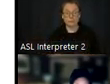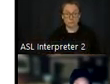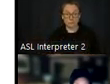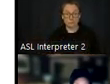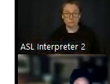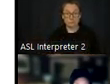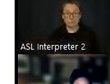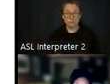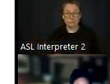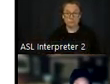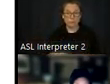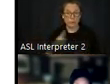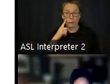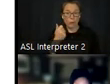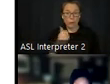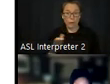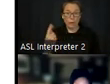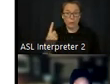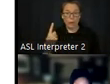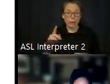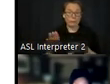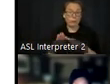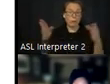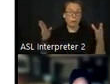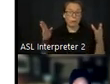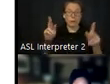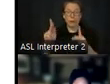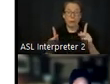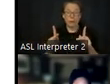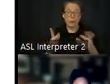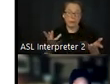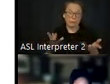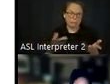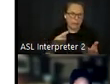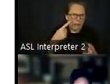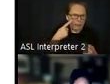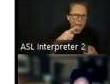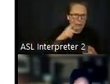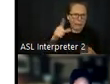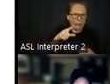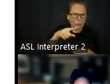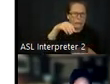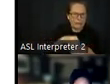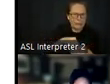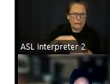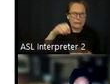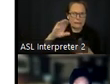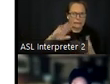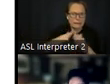I'll say the eligible public. It doesn't necessarily have to be in the city of Portland from the definition of volunteer, but at the eligible